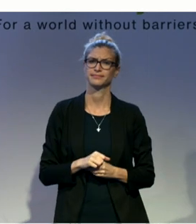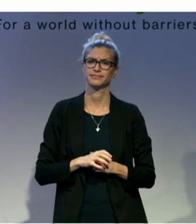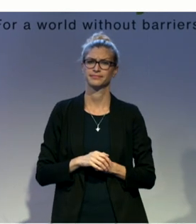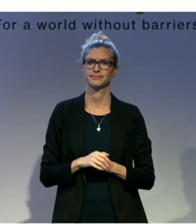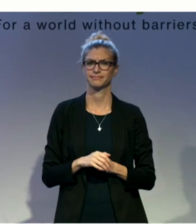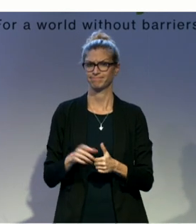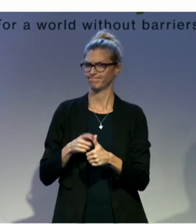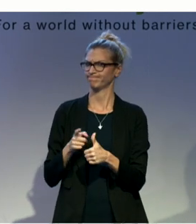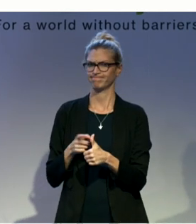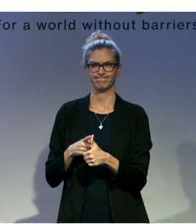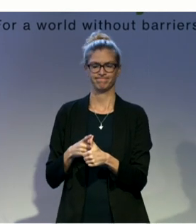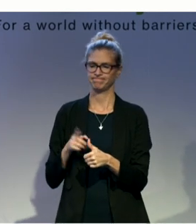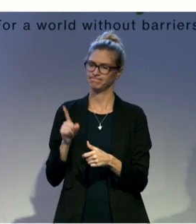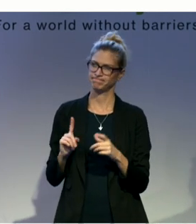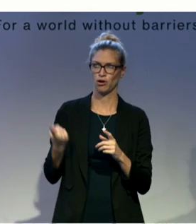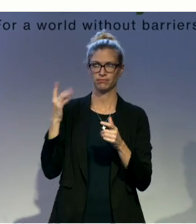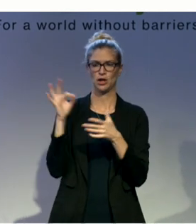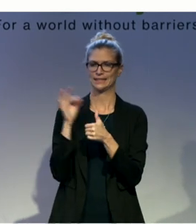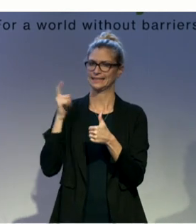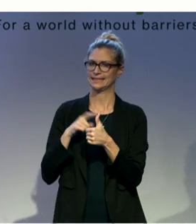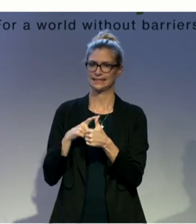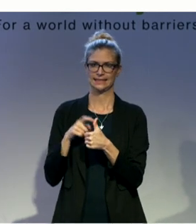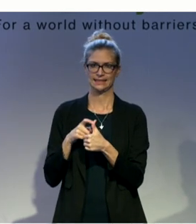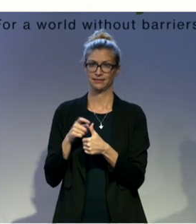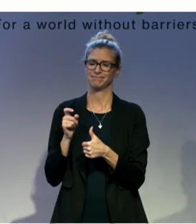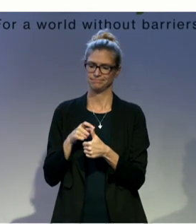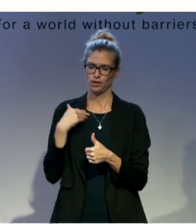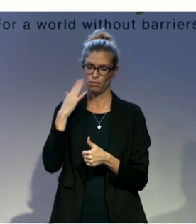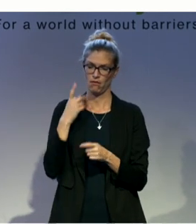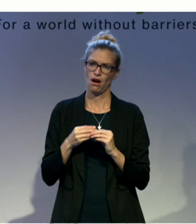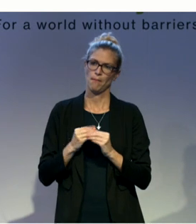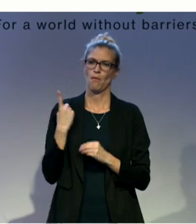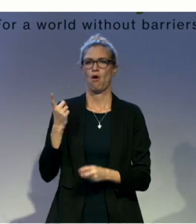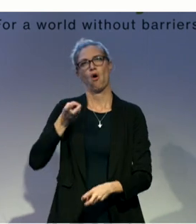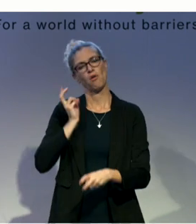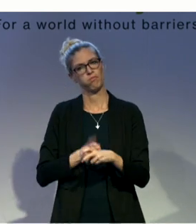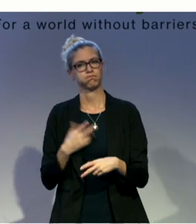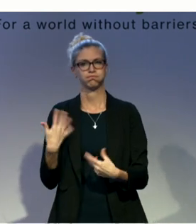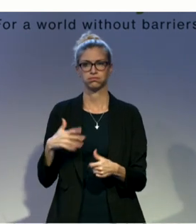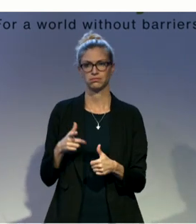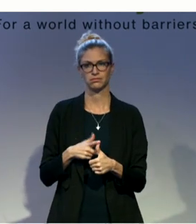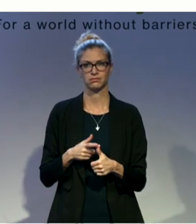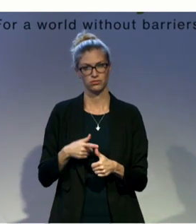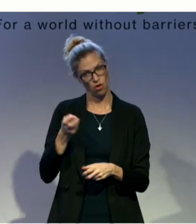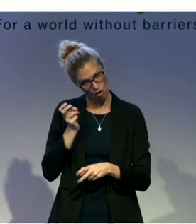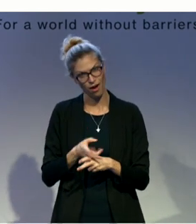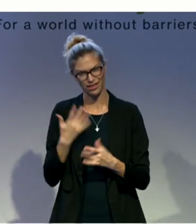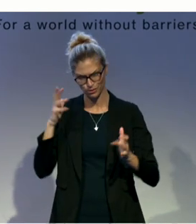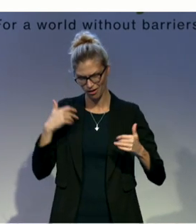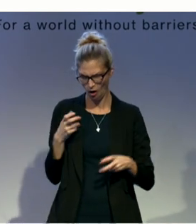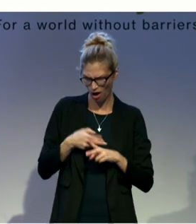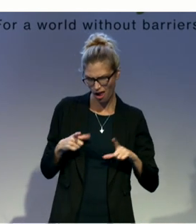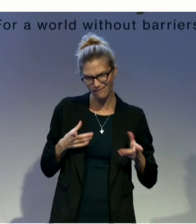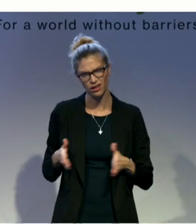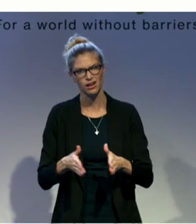of the hardest path we have chosen, the Carmen has mentioned at the very beginning. There